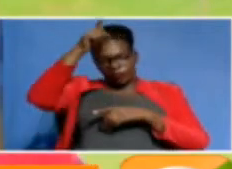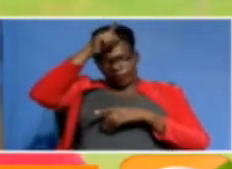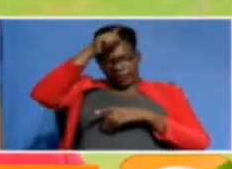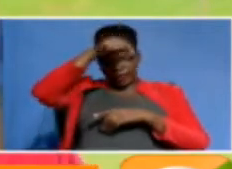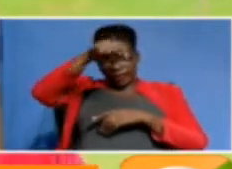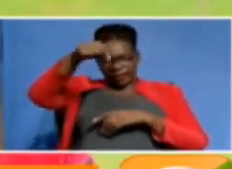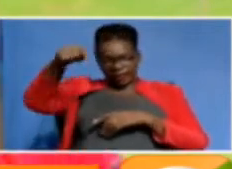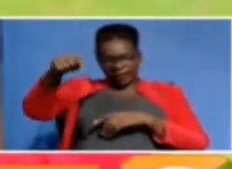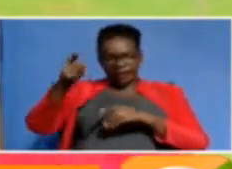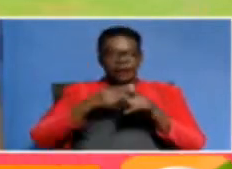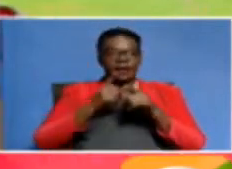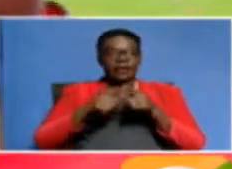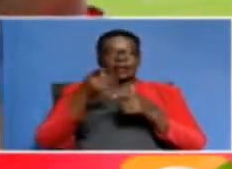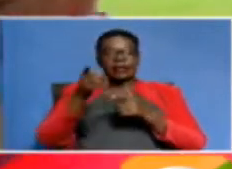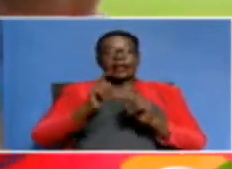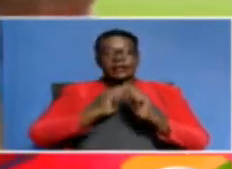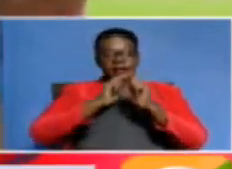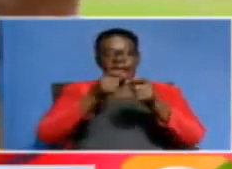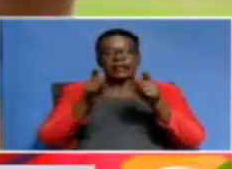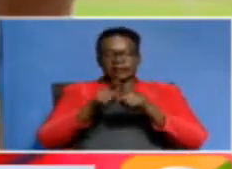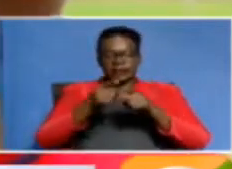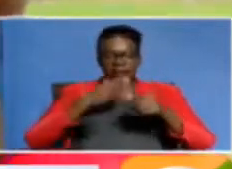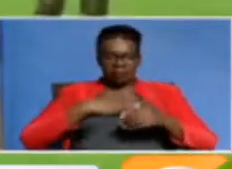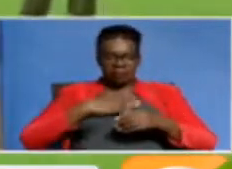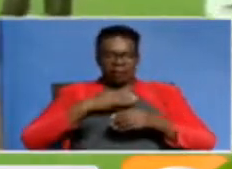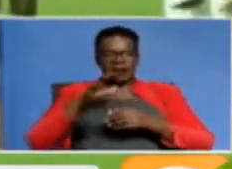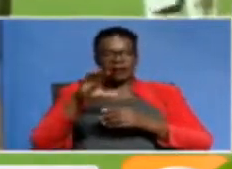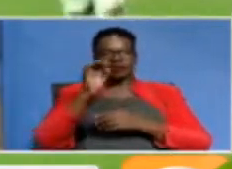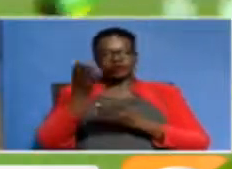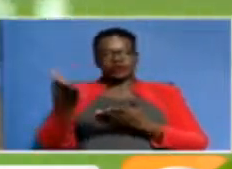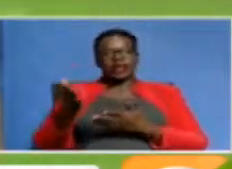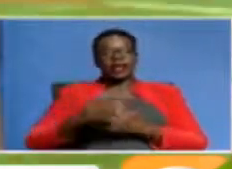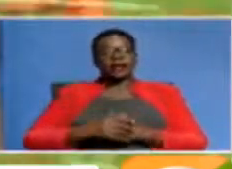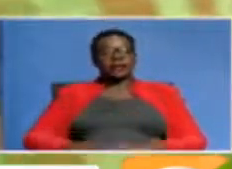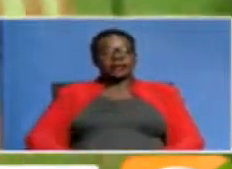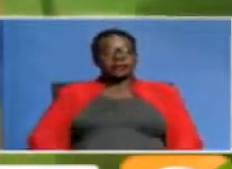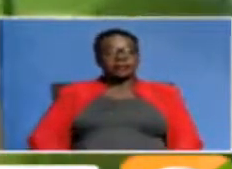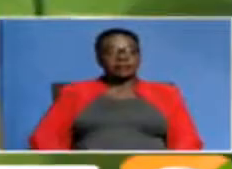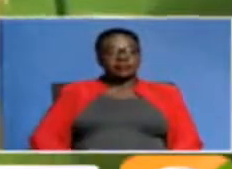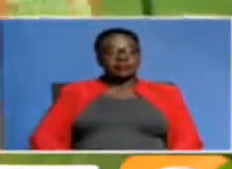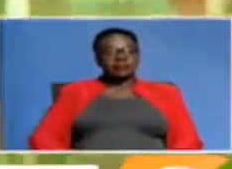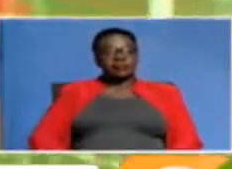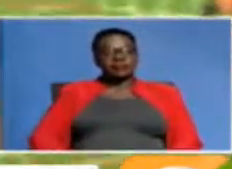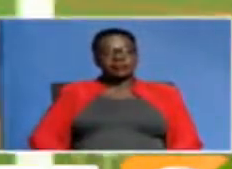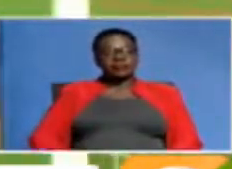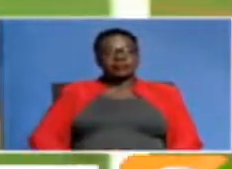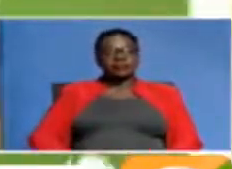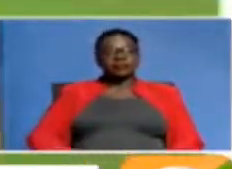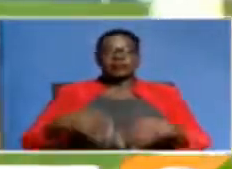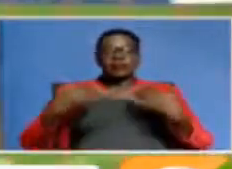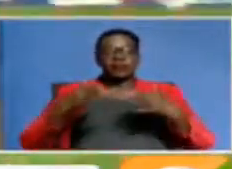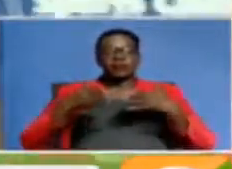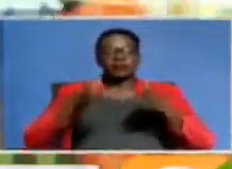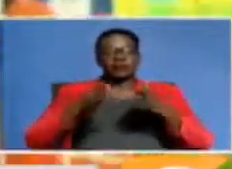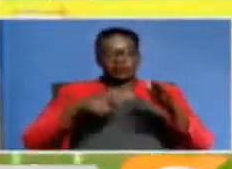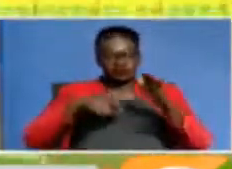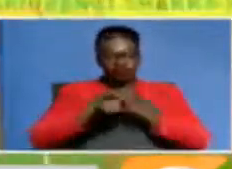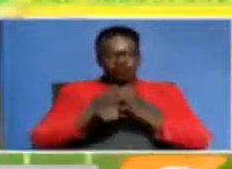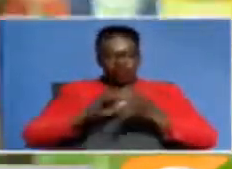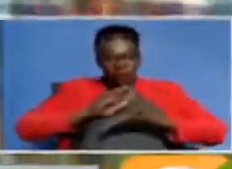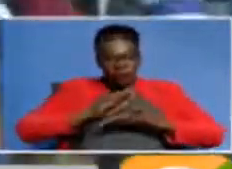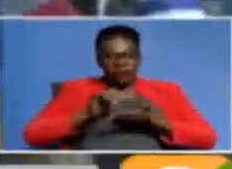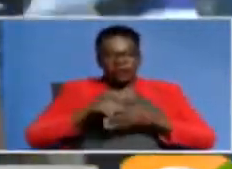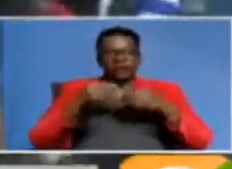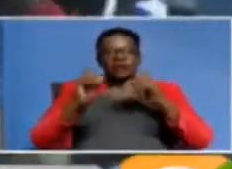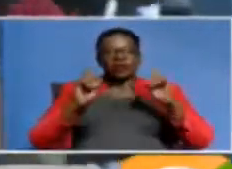chini, na huko ndio talent ka yangu ilionekana. And what a way to start the league, scoring a penalty that earned his team a